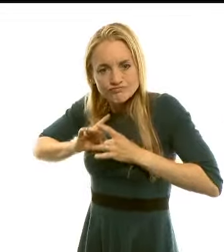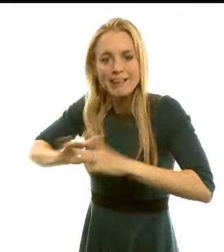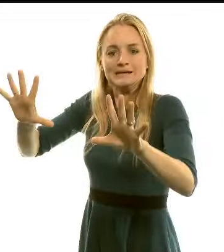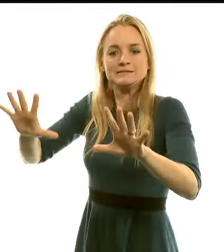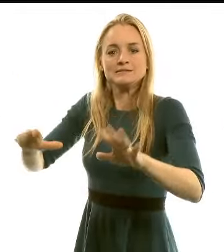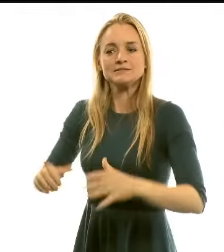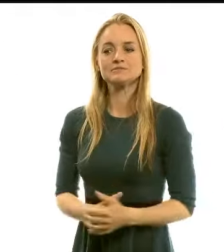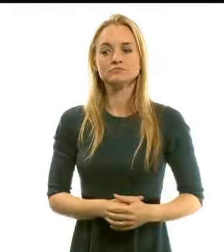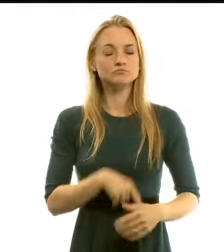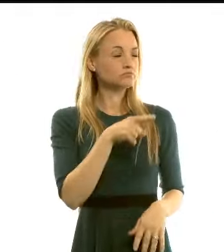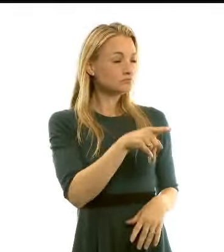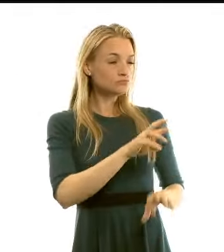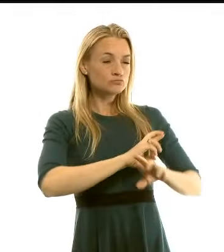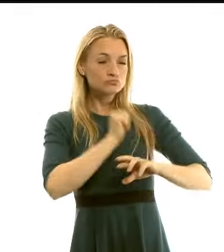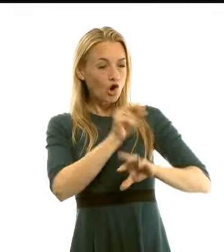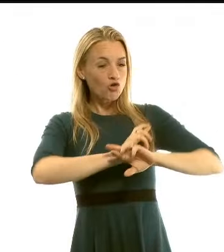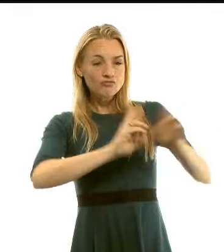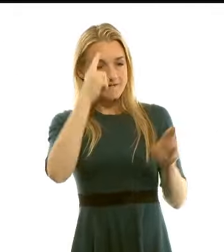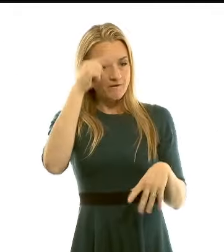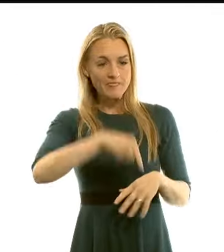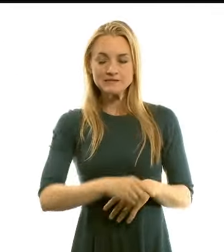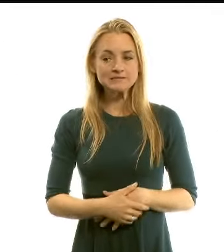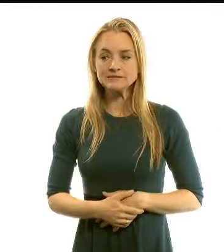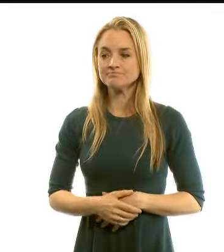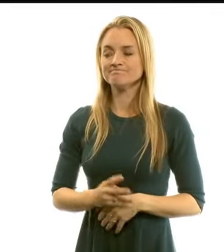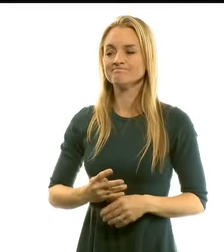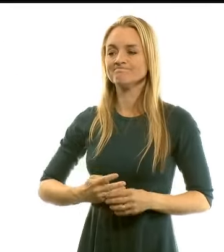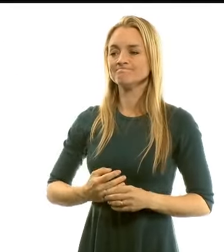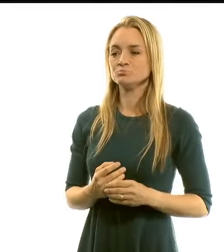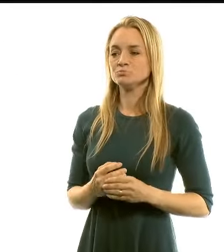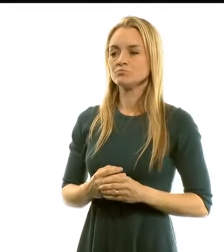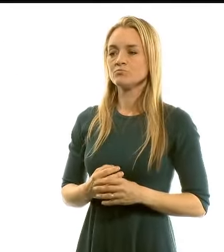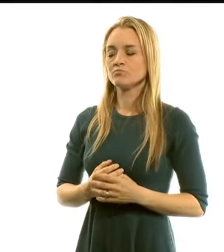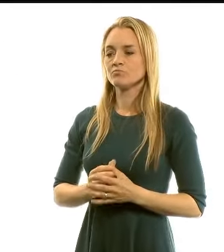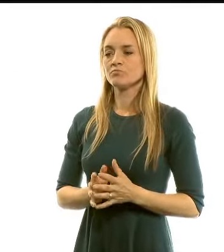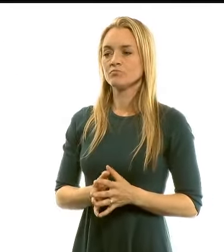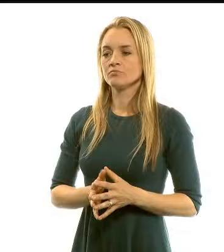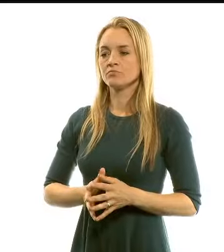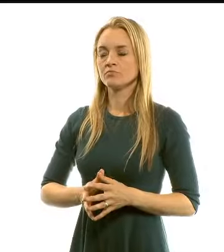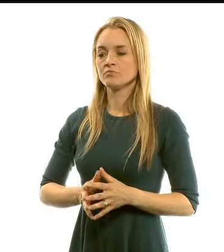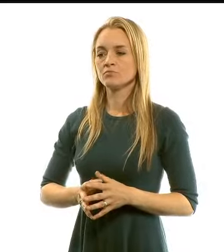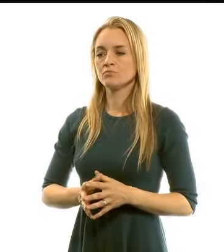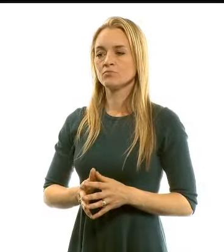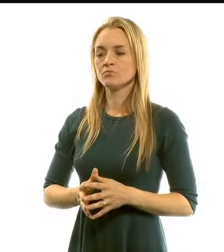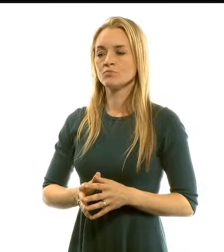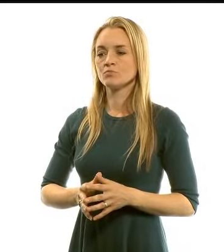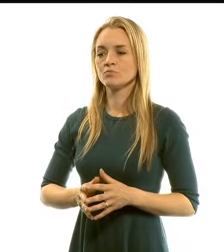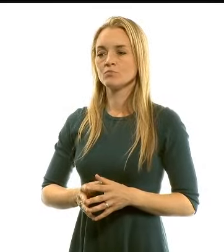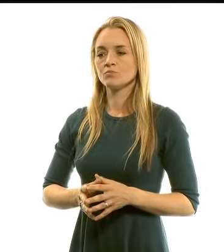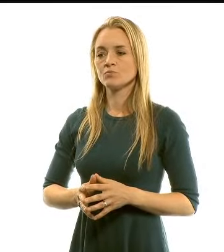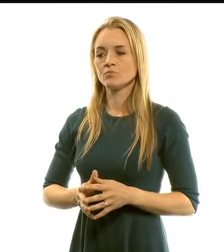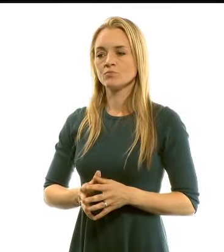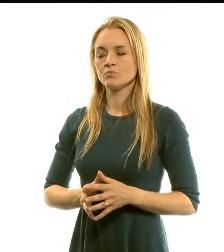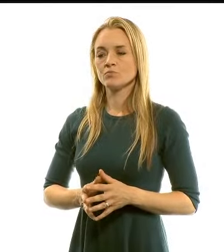You are trusting and gullible and weak, which is why you are bound to lose.